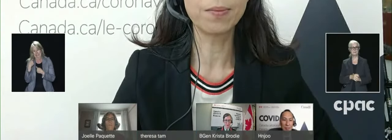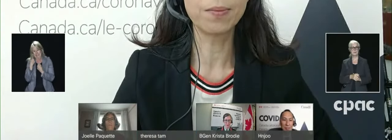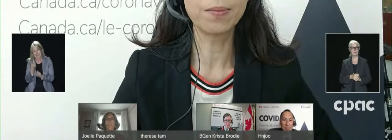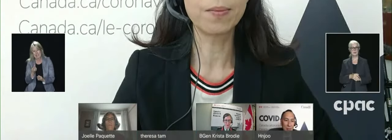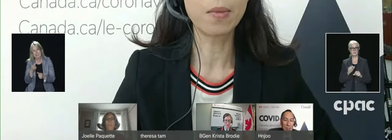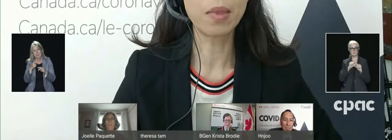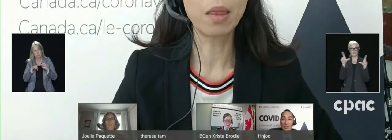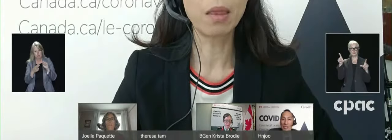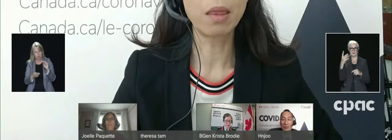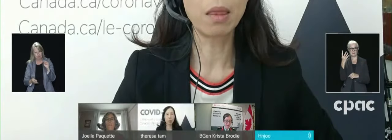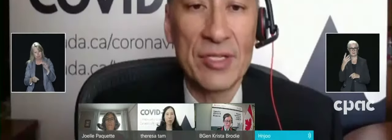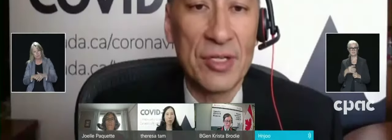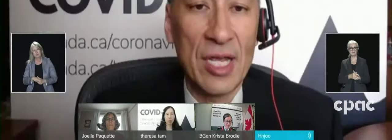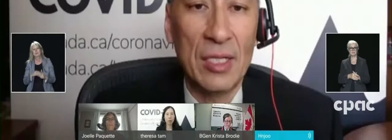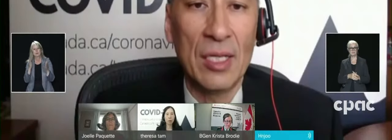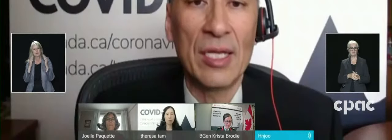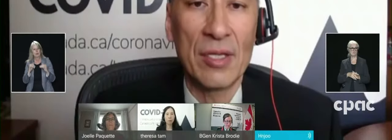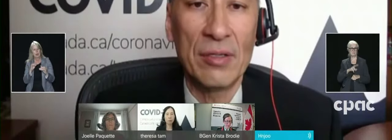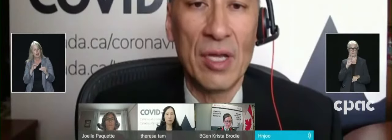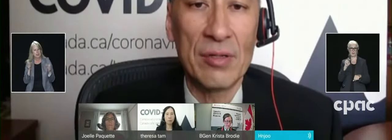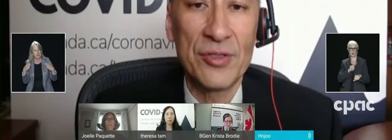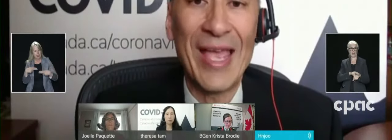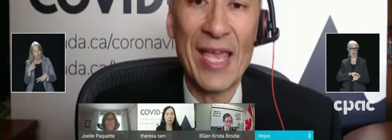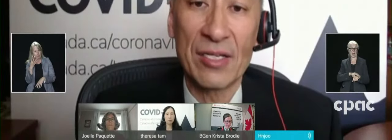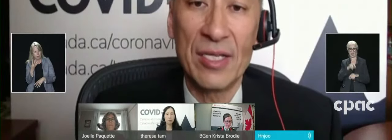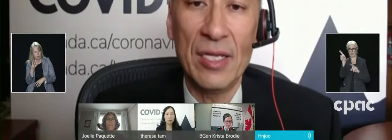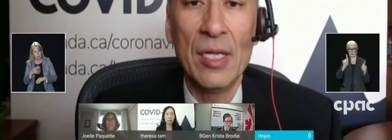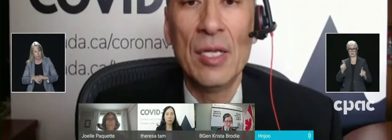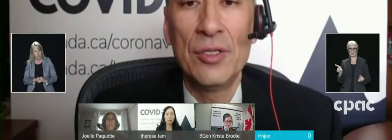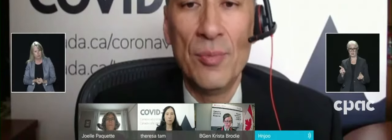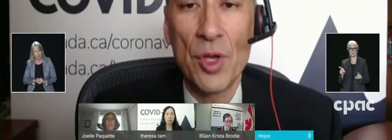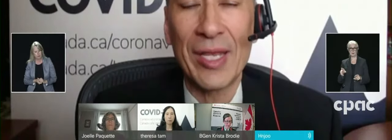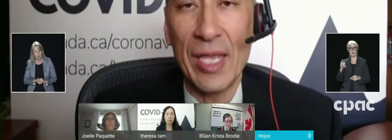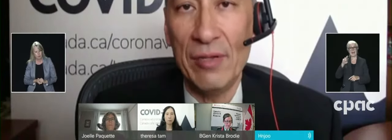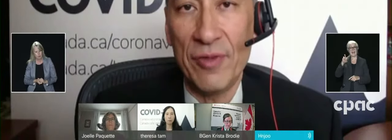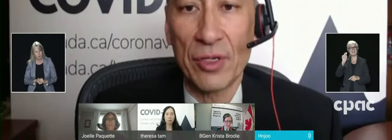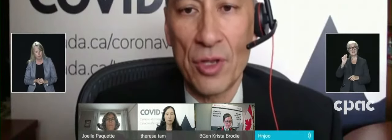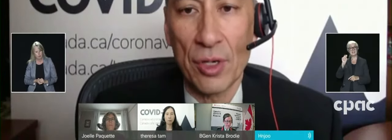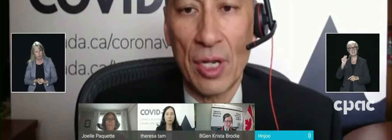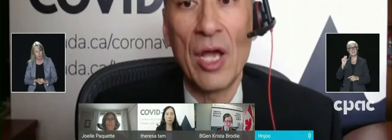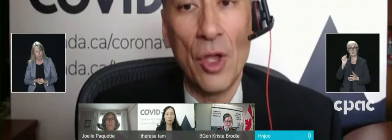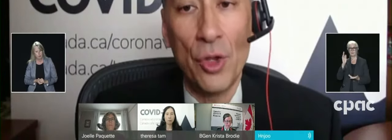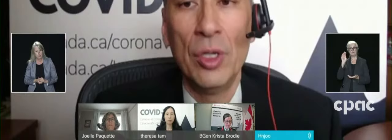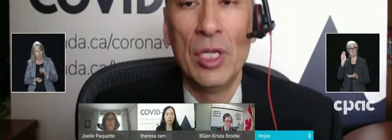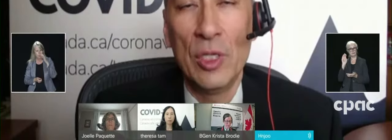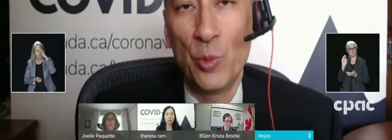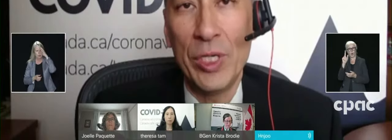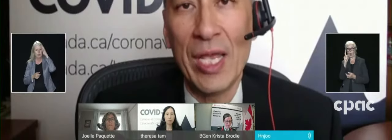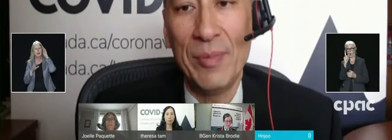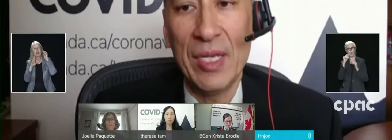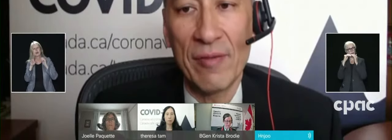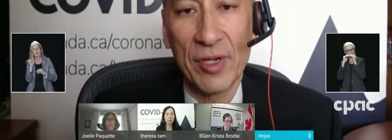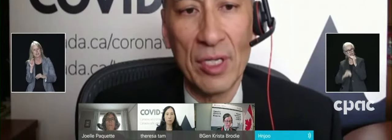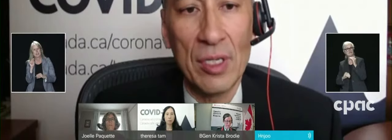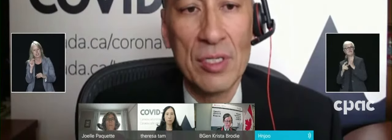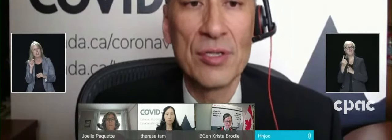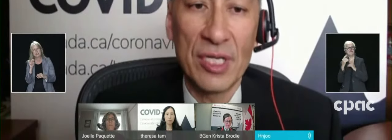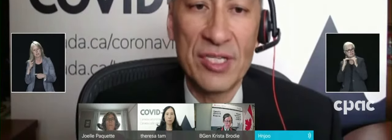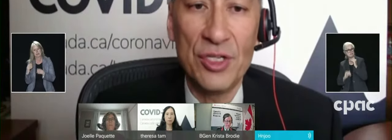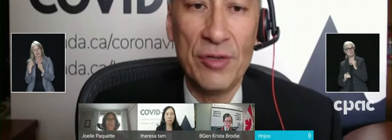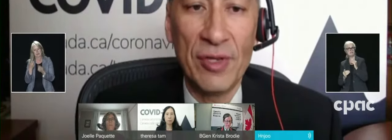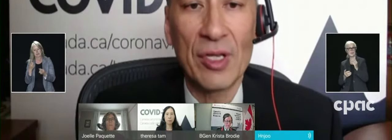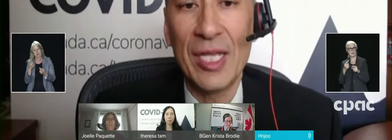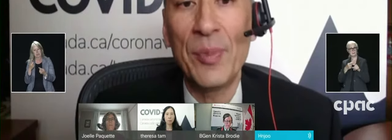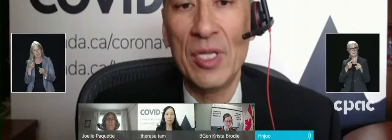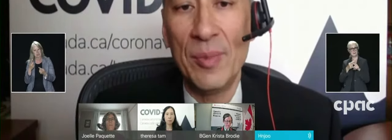Diapositive 4. À l'échelle nationale, la tendance de RT demeure inférieure à 1 depuis la mi-avril,